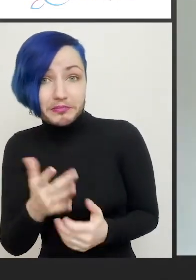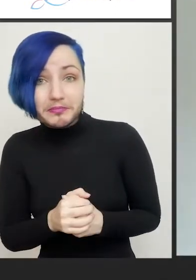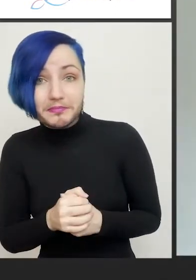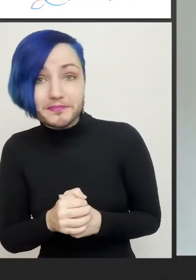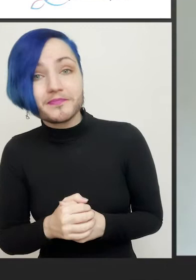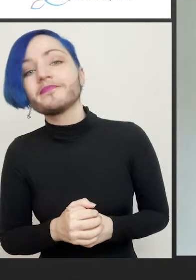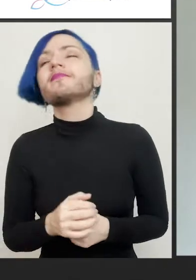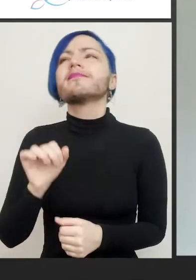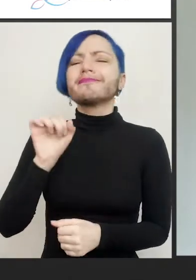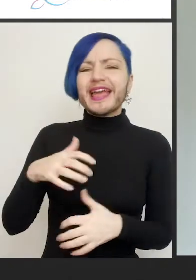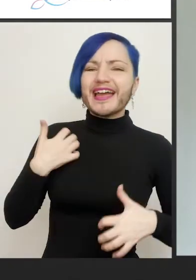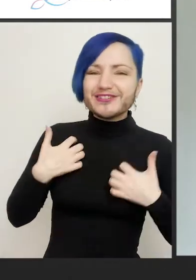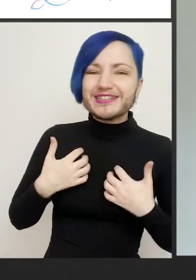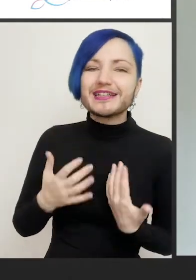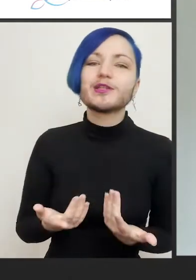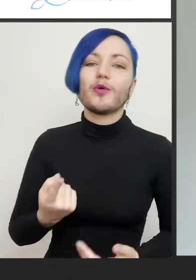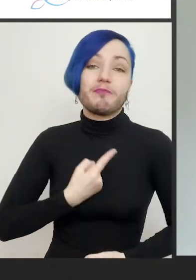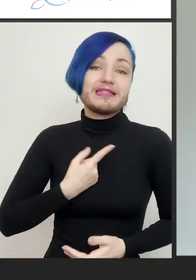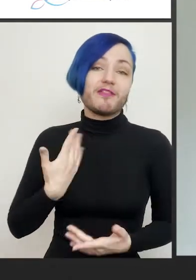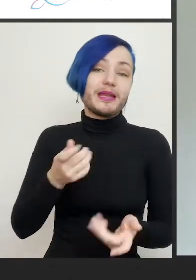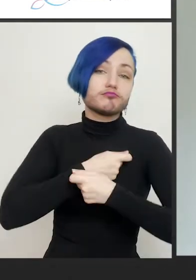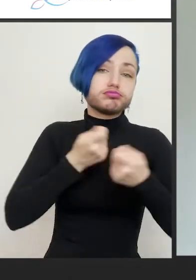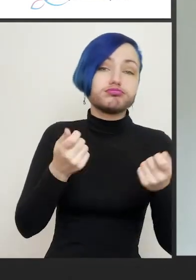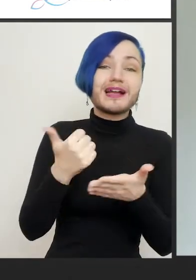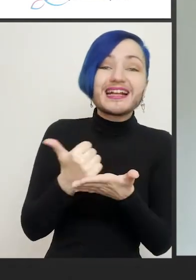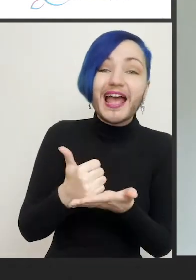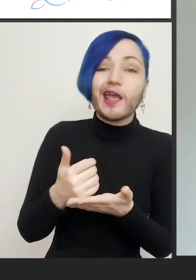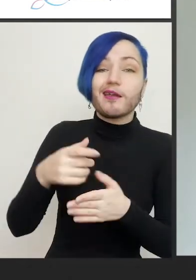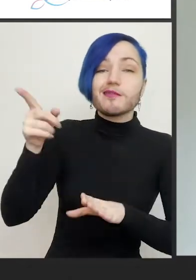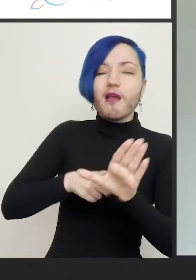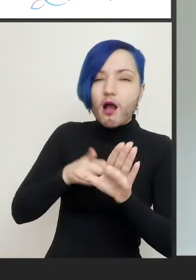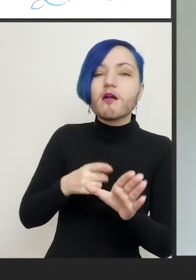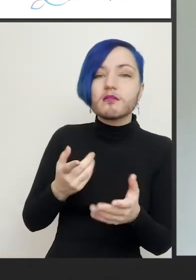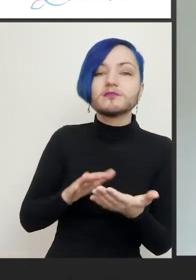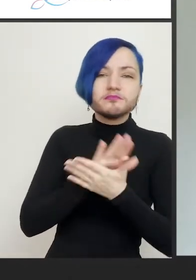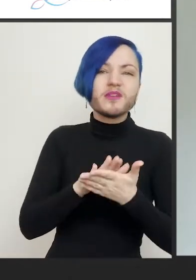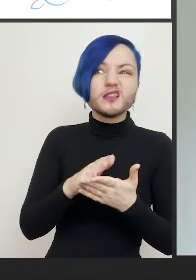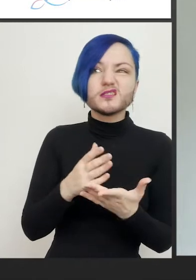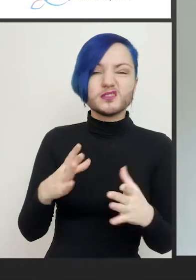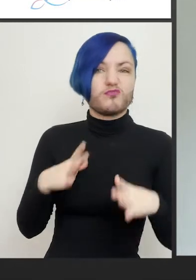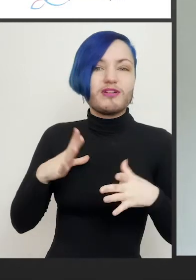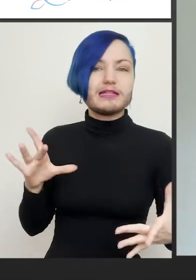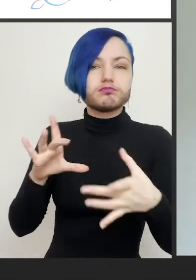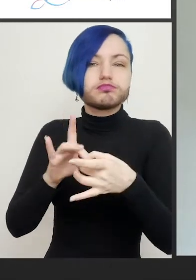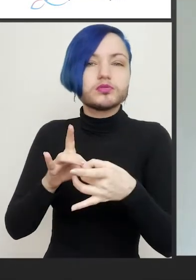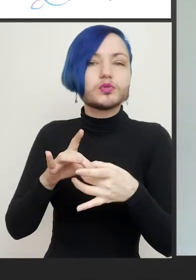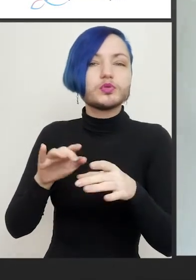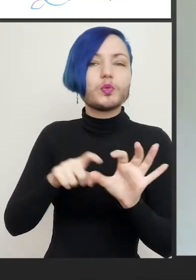it's an interesting one. I mean, because I'd come out as gay initially when I was very much younger, I kind of was already in the queer